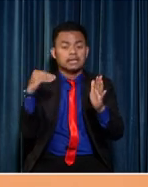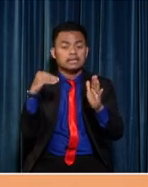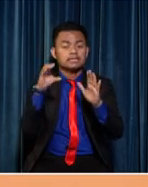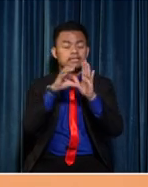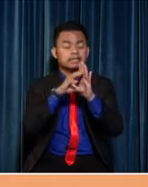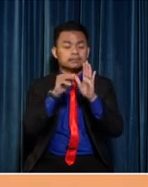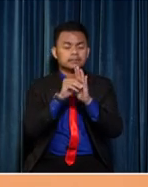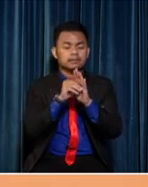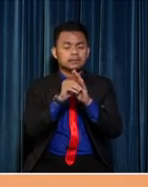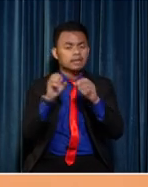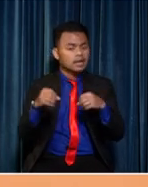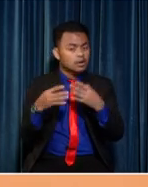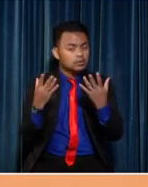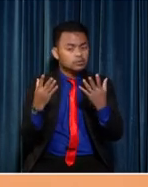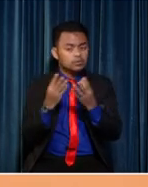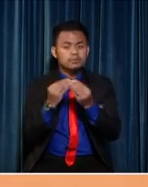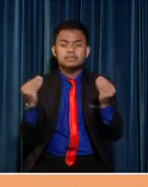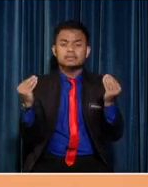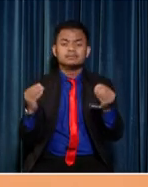How to solve this?